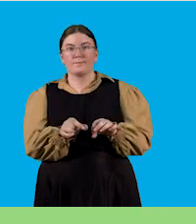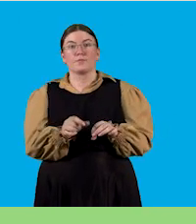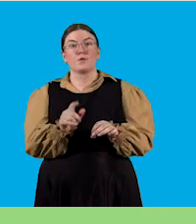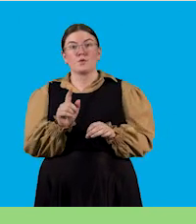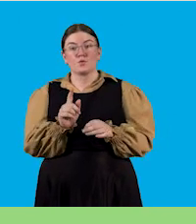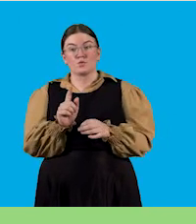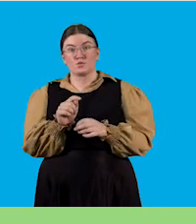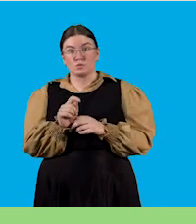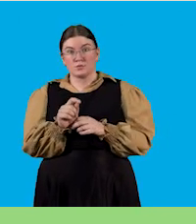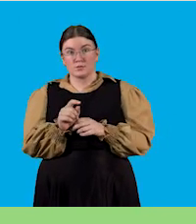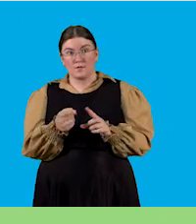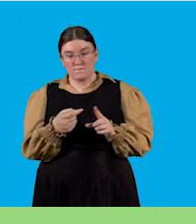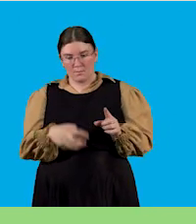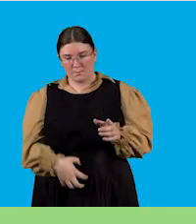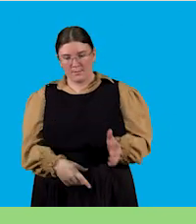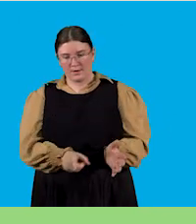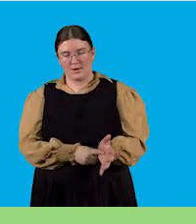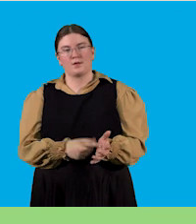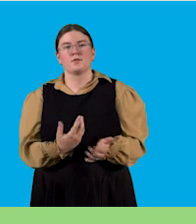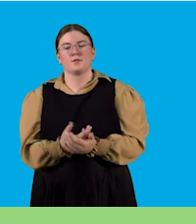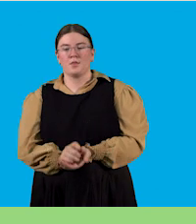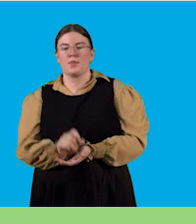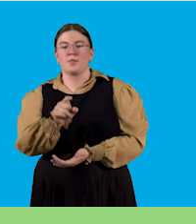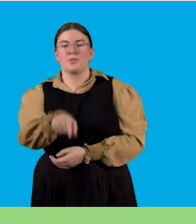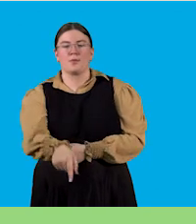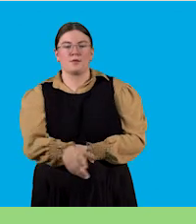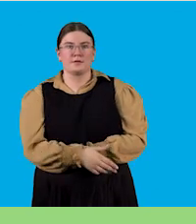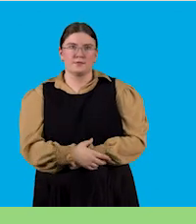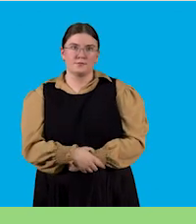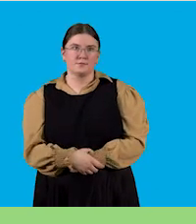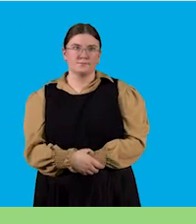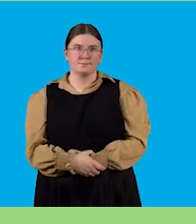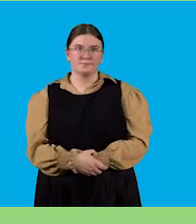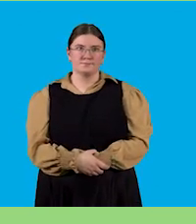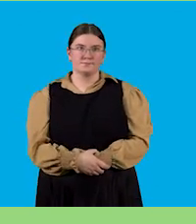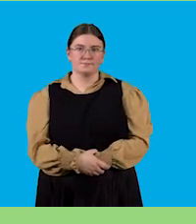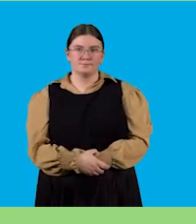to flow from the bladder to the outside.